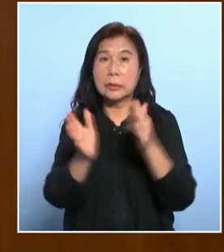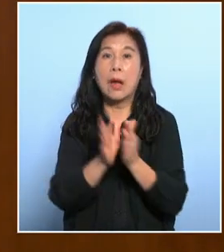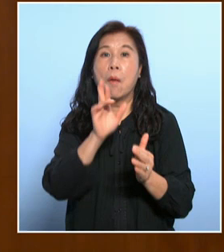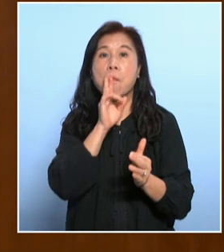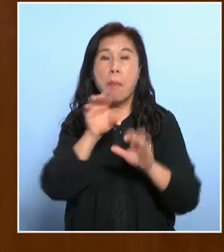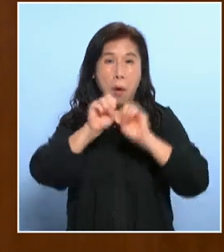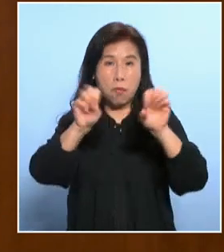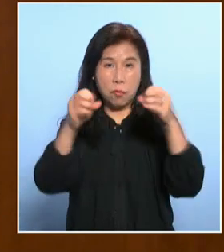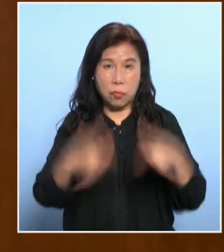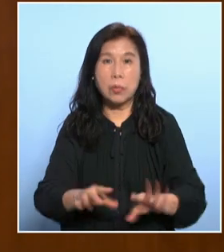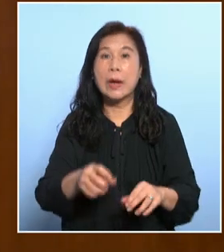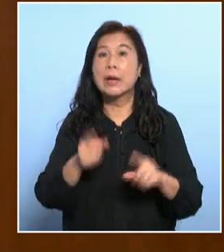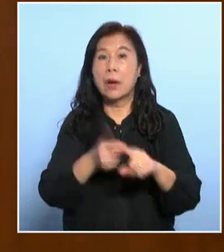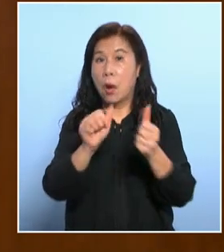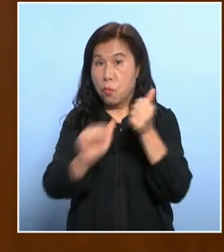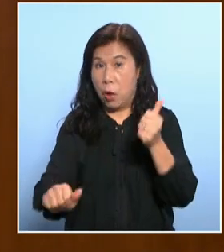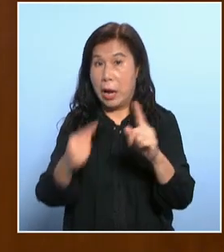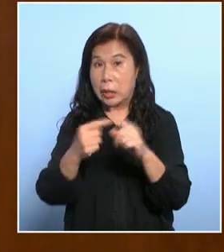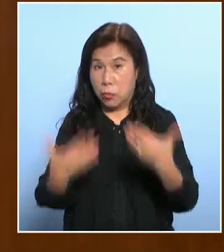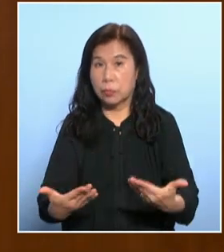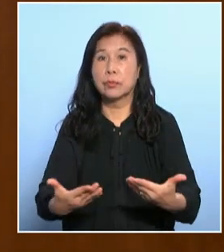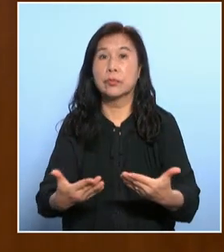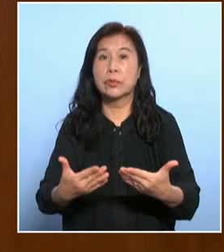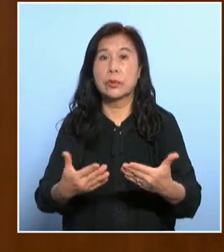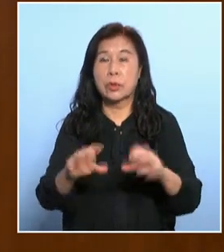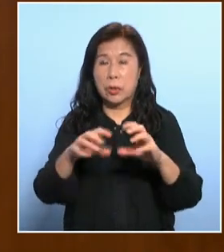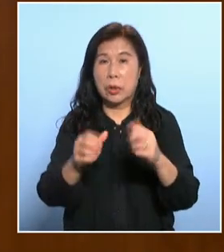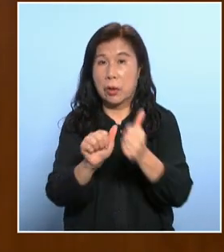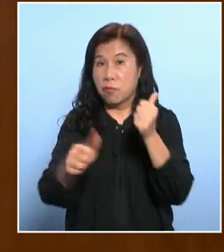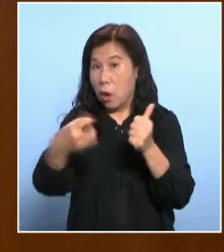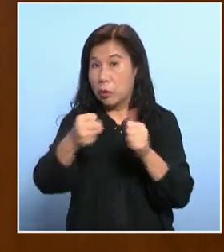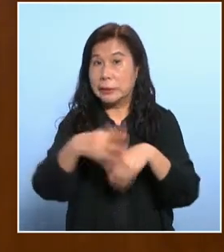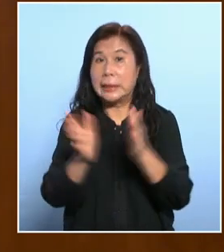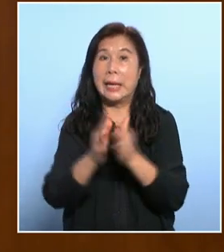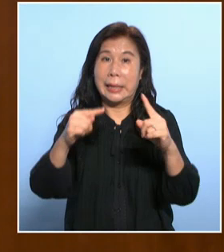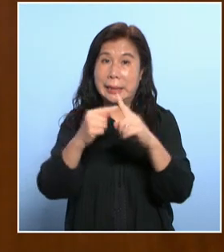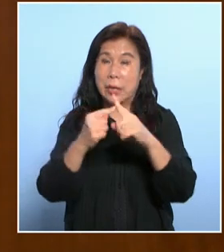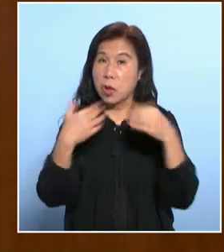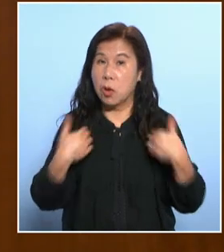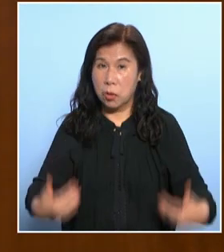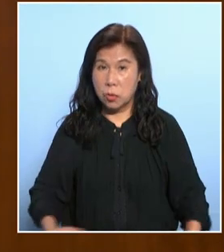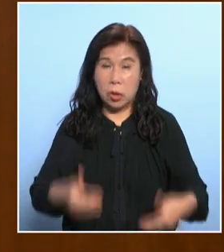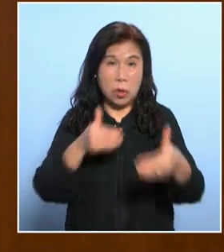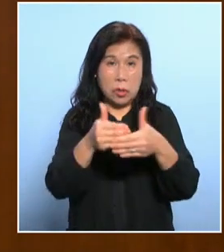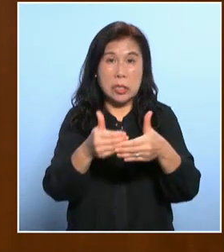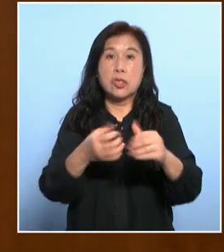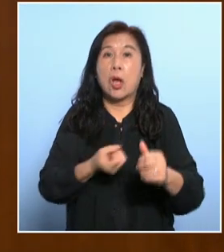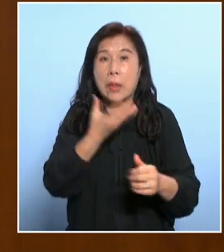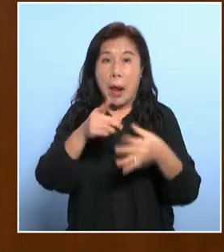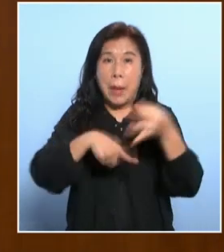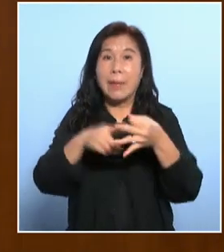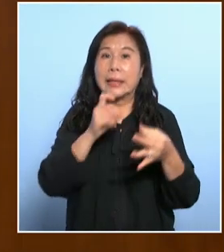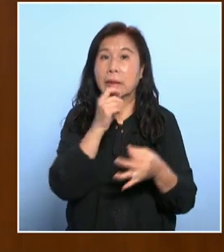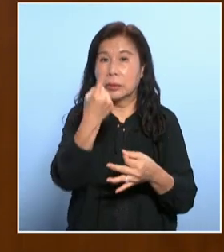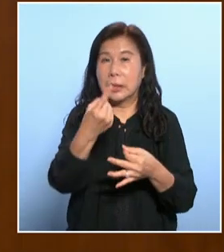the 2024 session. The clerk has issued notice to members informing members that by the end of the deadline for nomination,